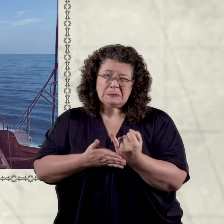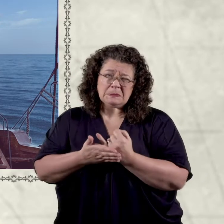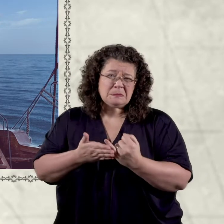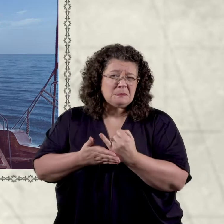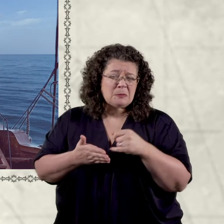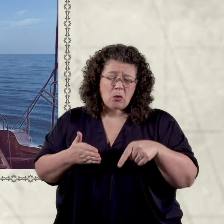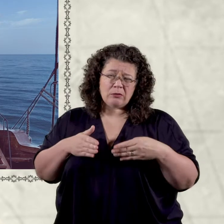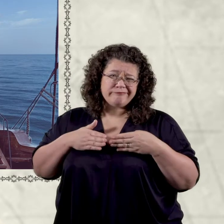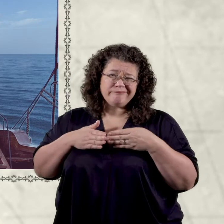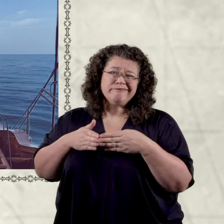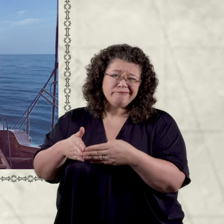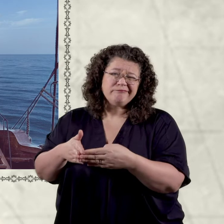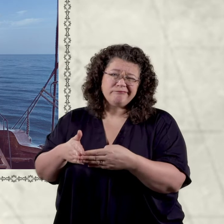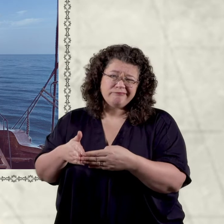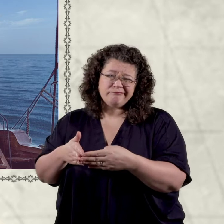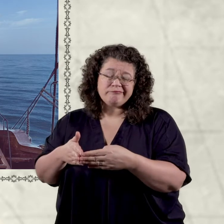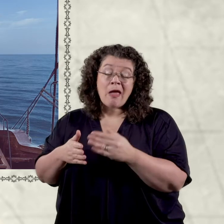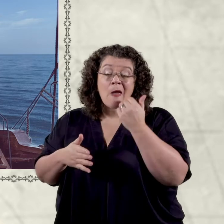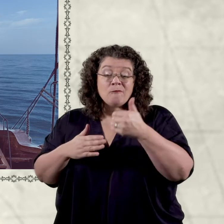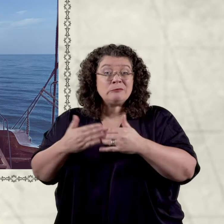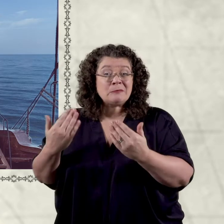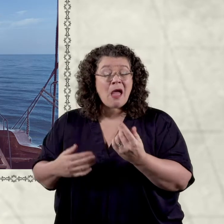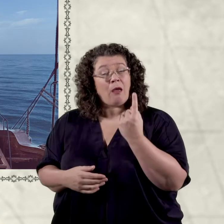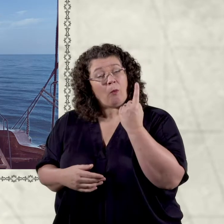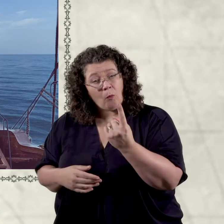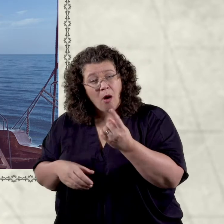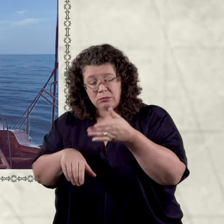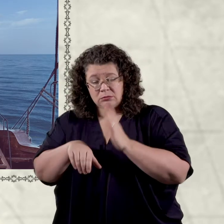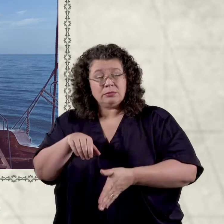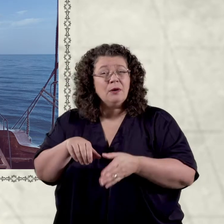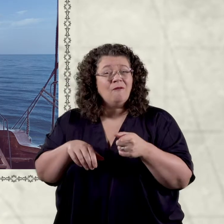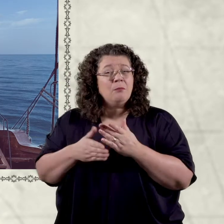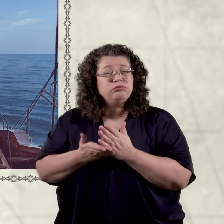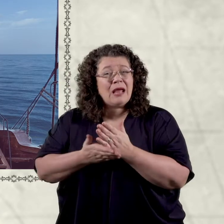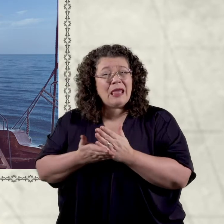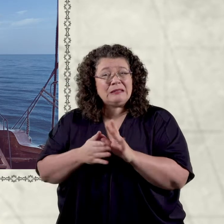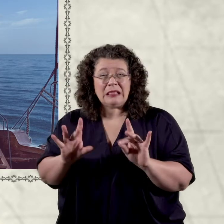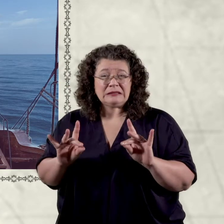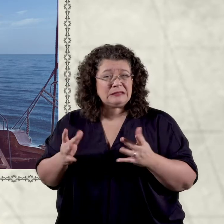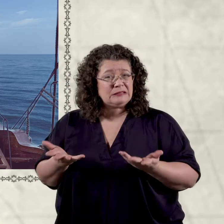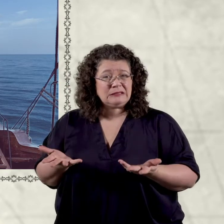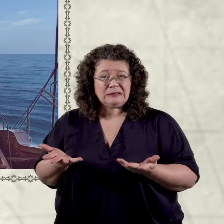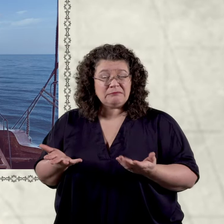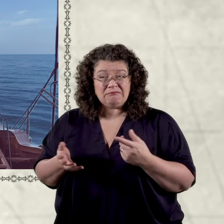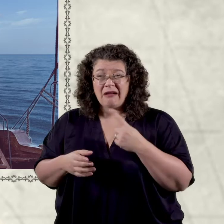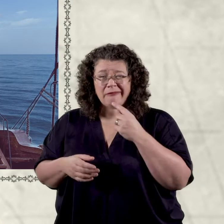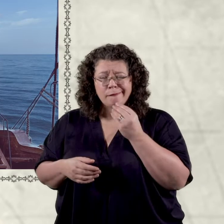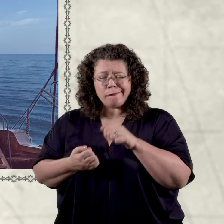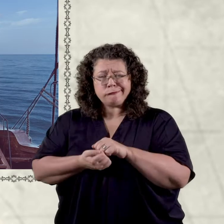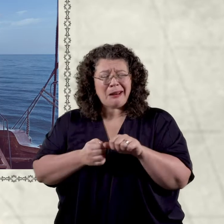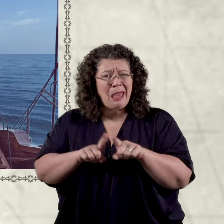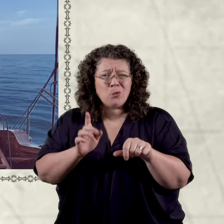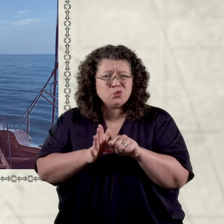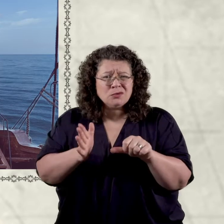pretty bleak. We have one piece of bread every day, but it's more like a piece of wood. I have to